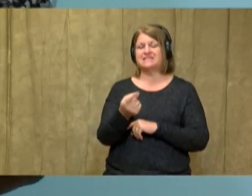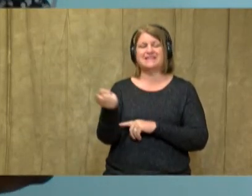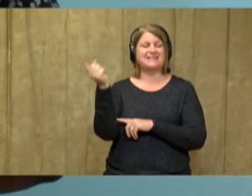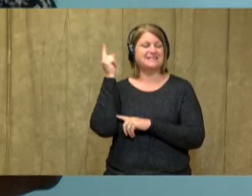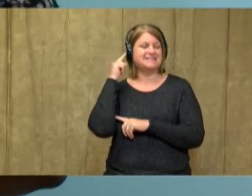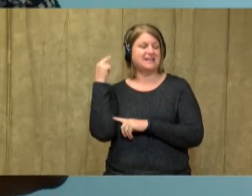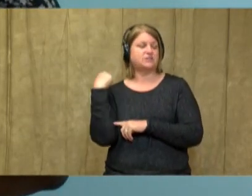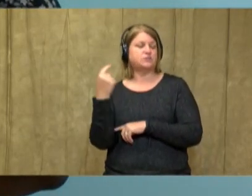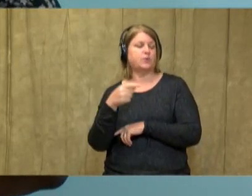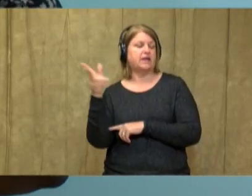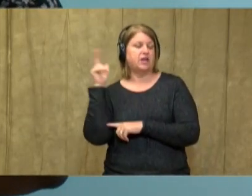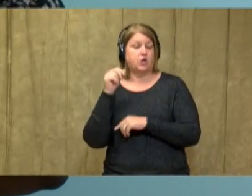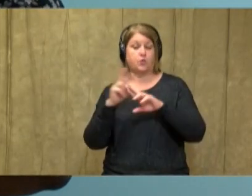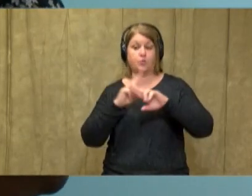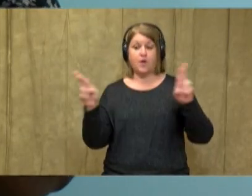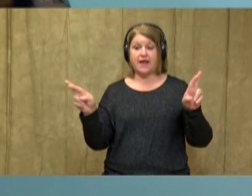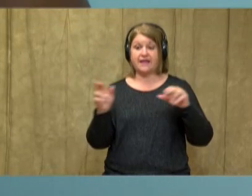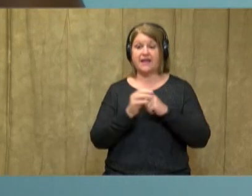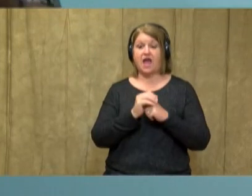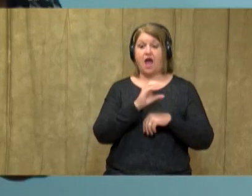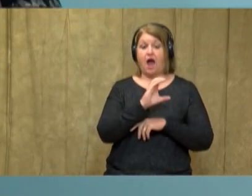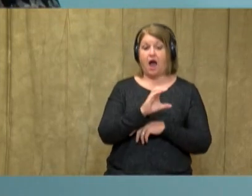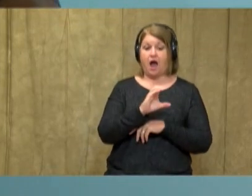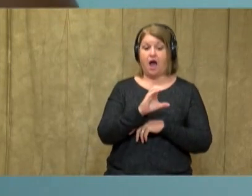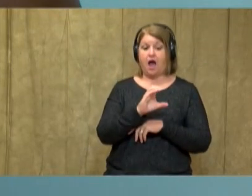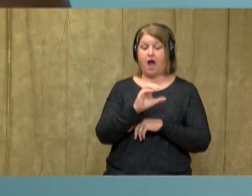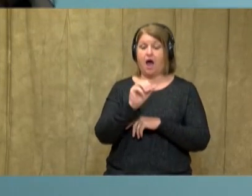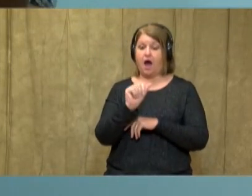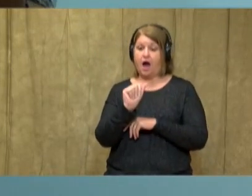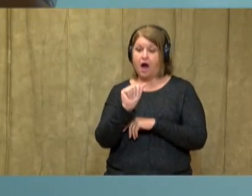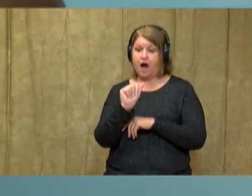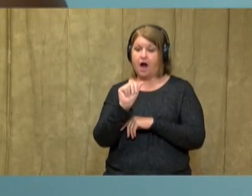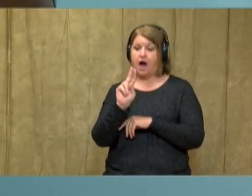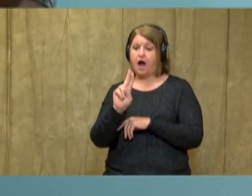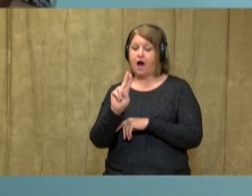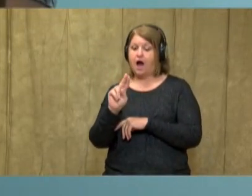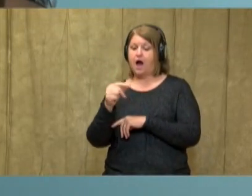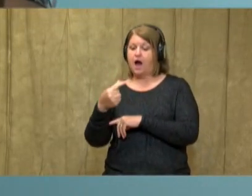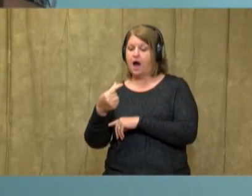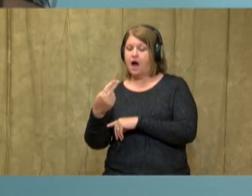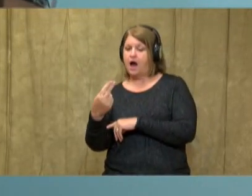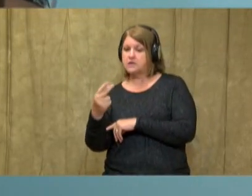caught. Ready? Go. K, ought.